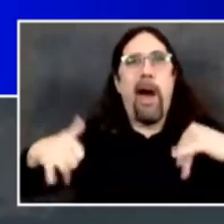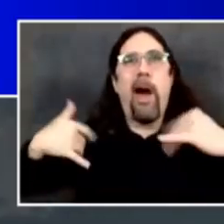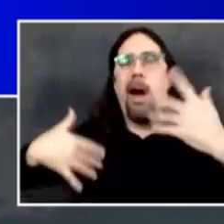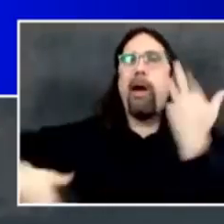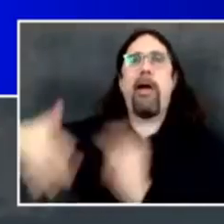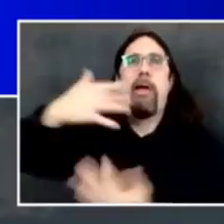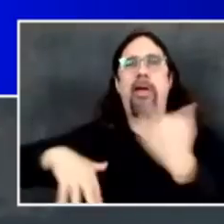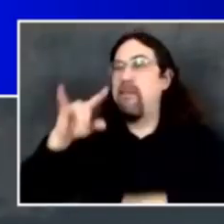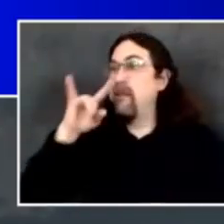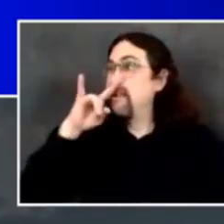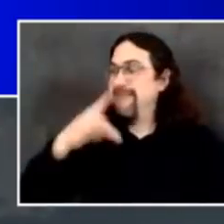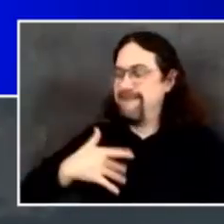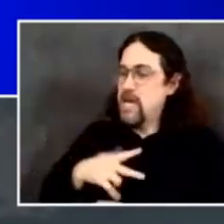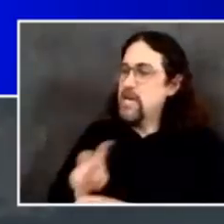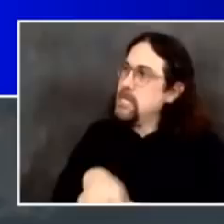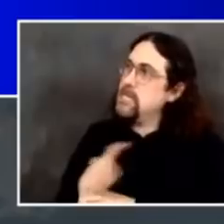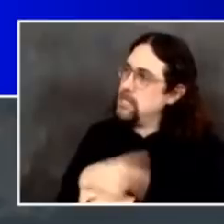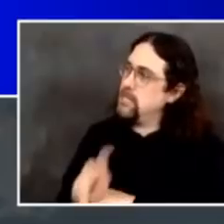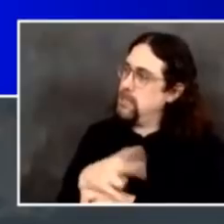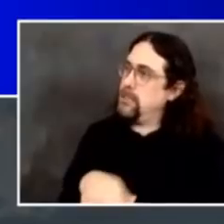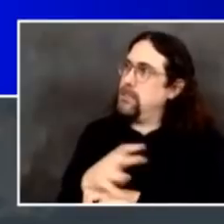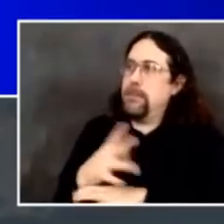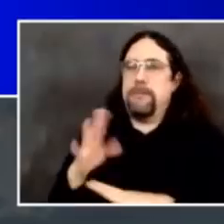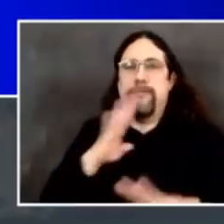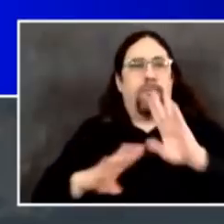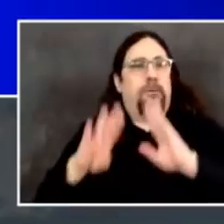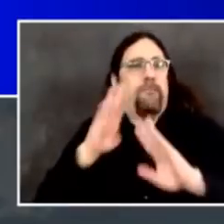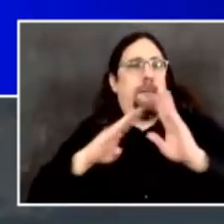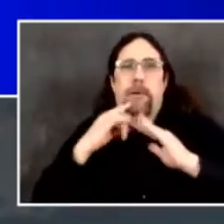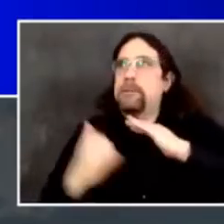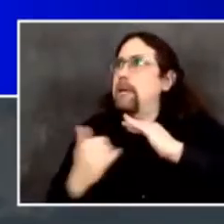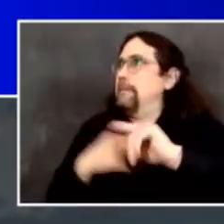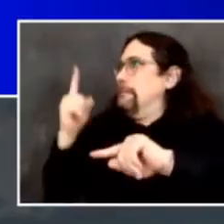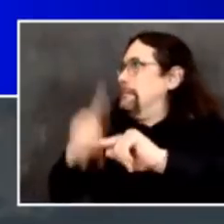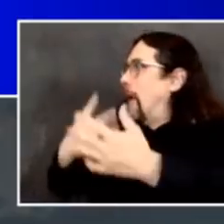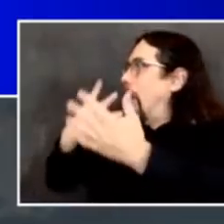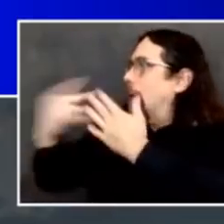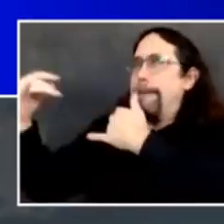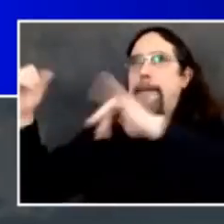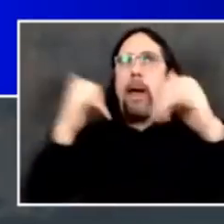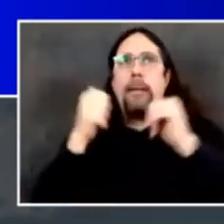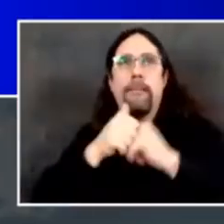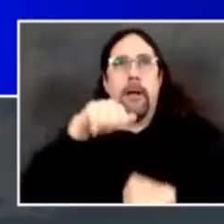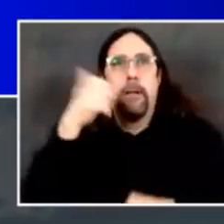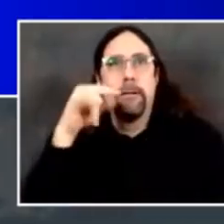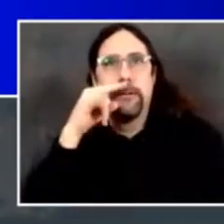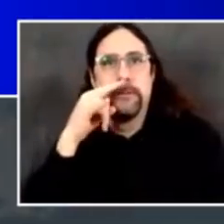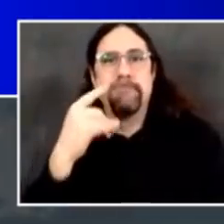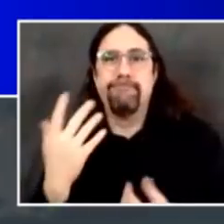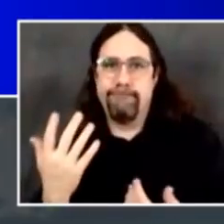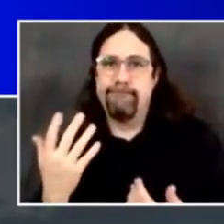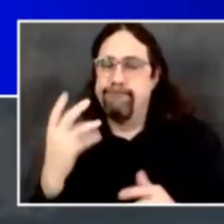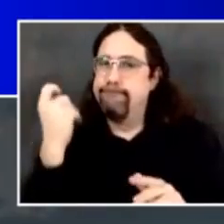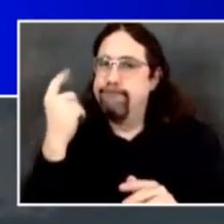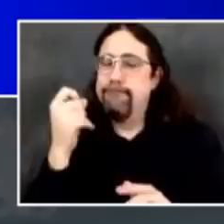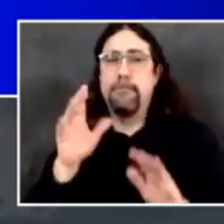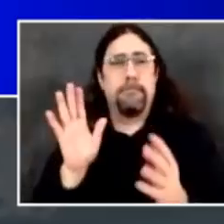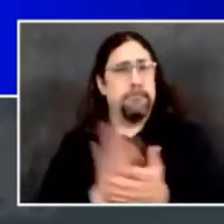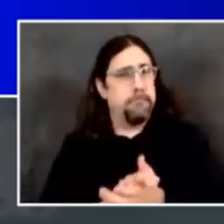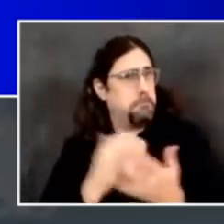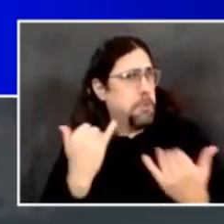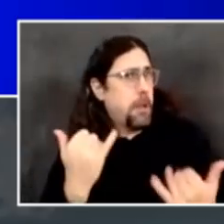But what has been a real ray of light here is that the remote learning, the online learning that was